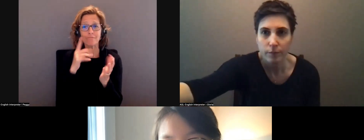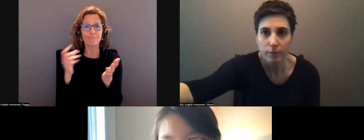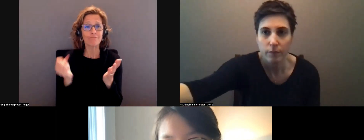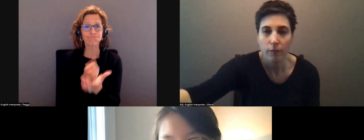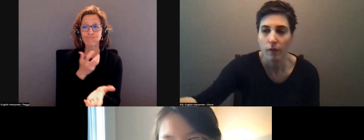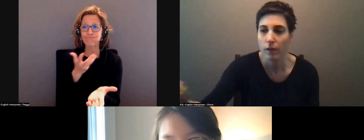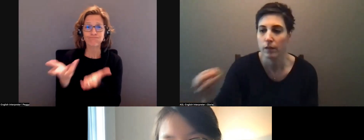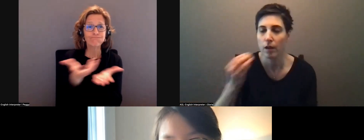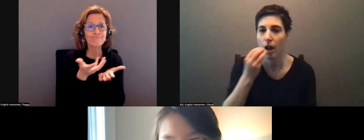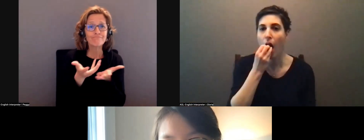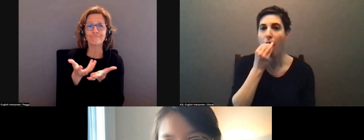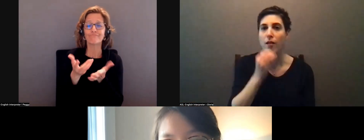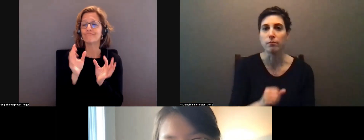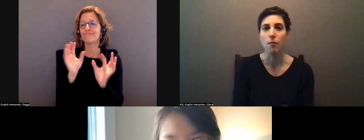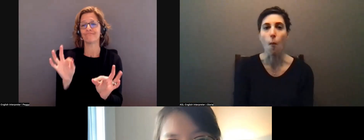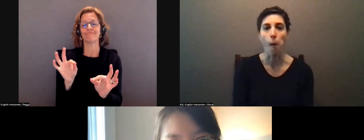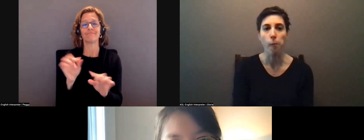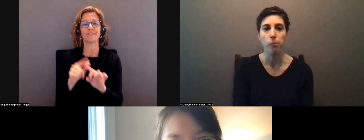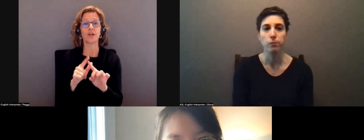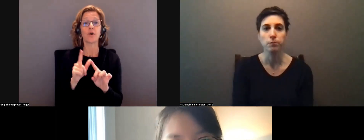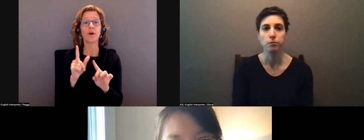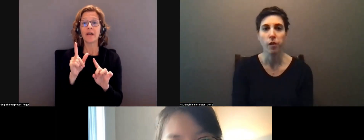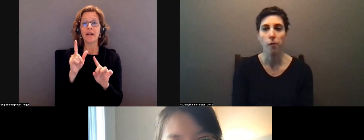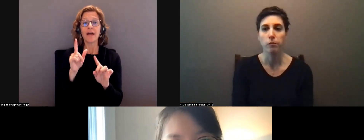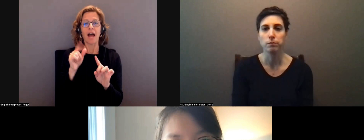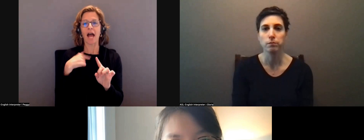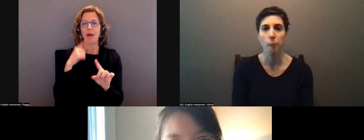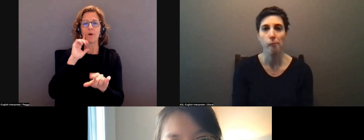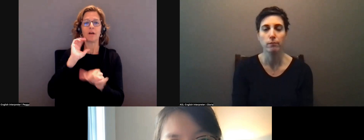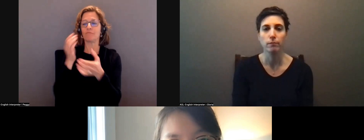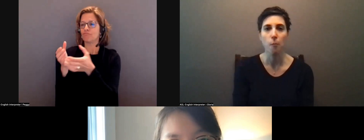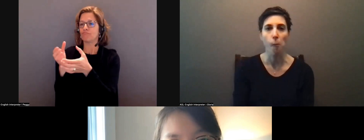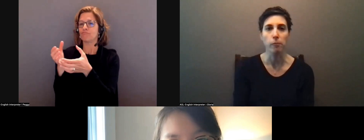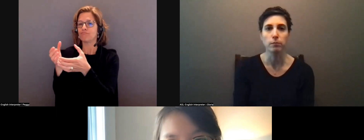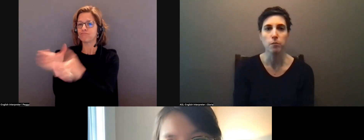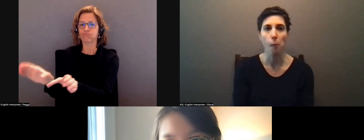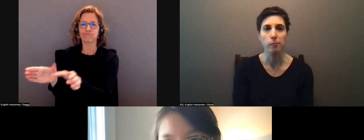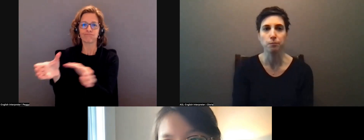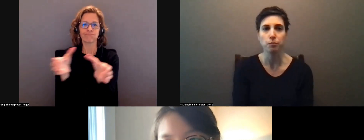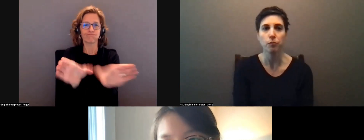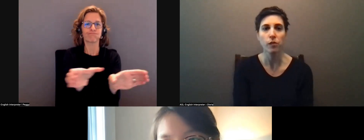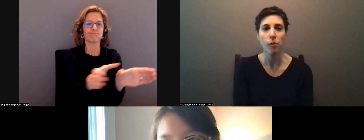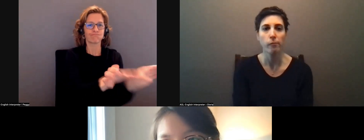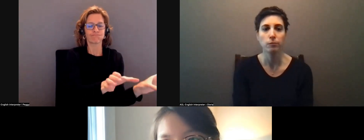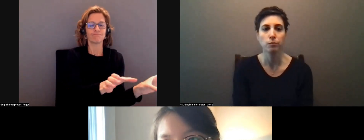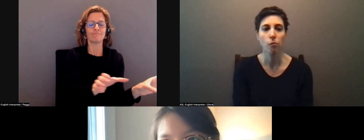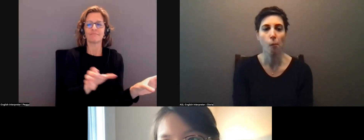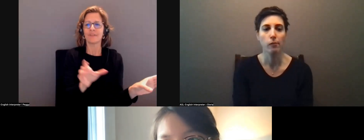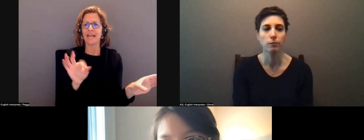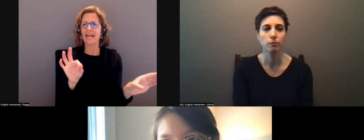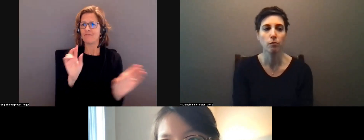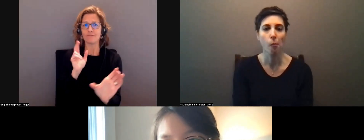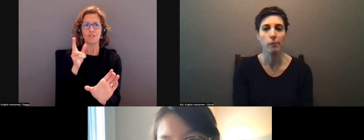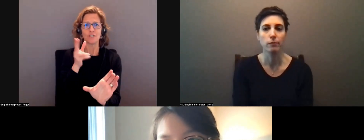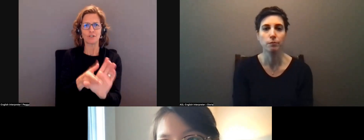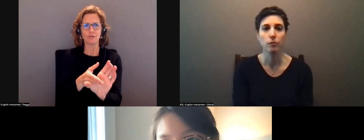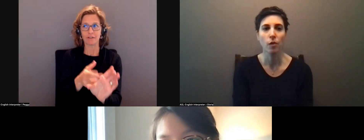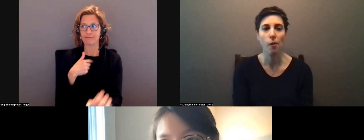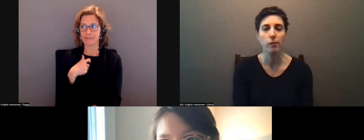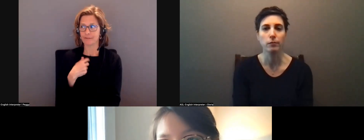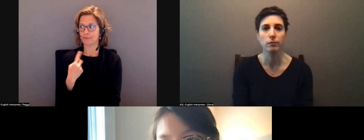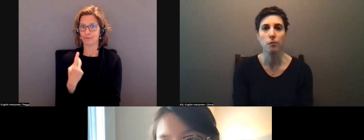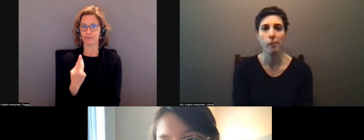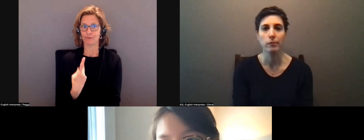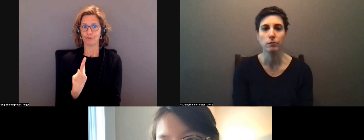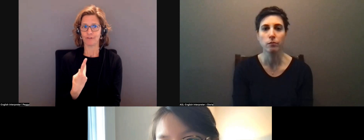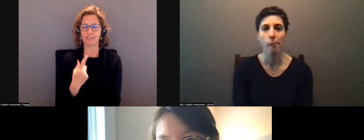If you are staying behind and you get into a room that doesn't have too many participants, just come back. We'll assign you to a different room. And for